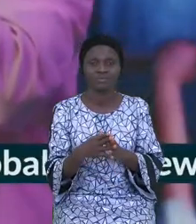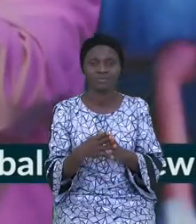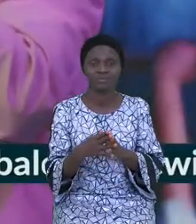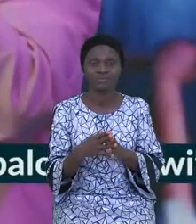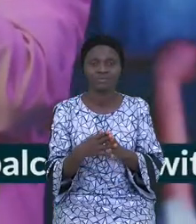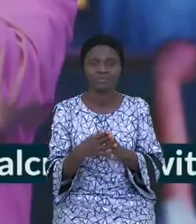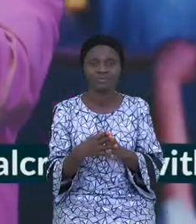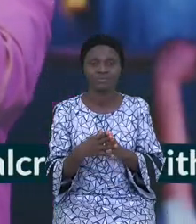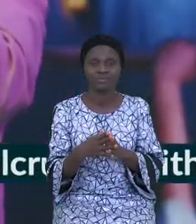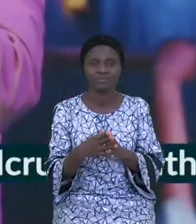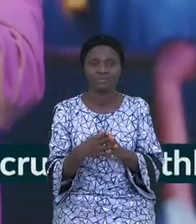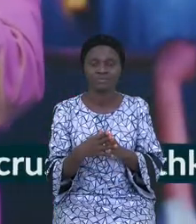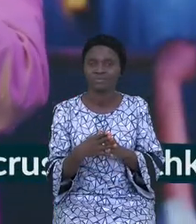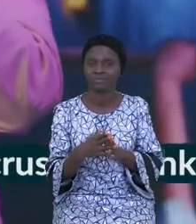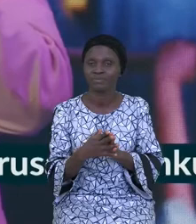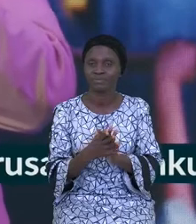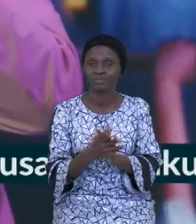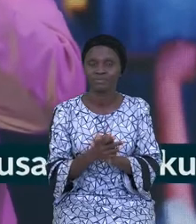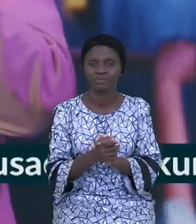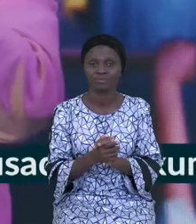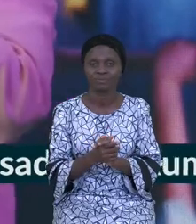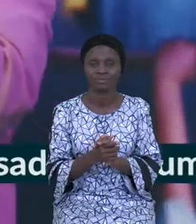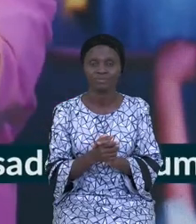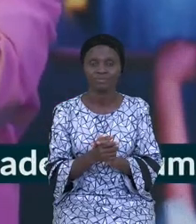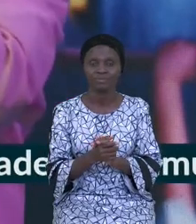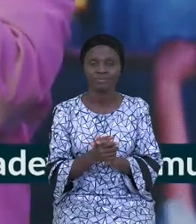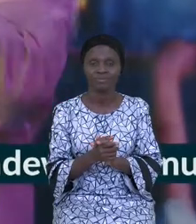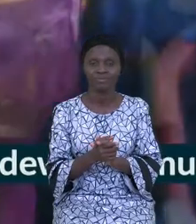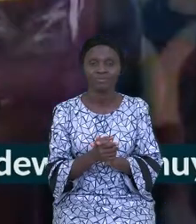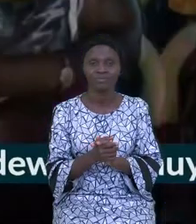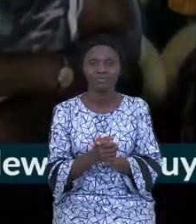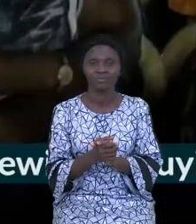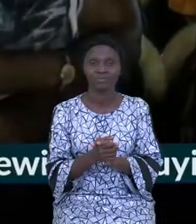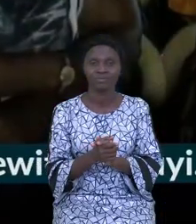you, that you are finished with the counseling around where you are.